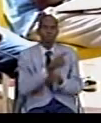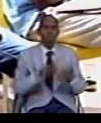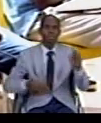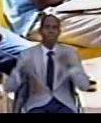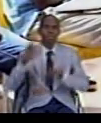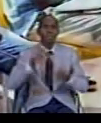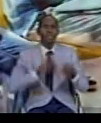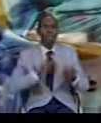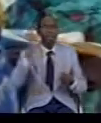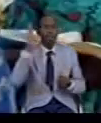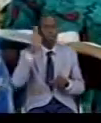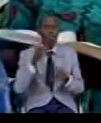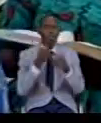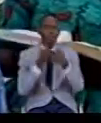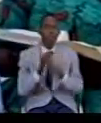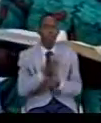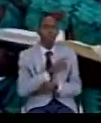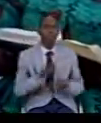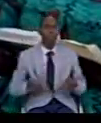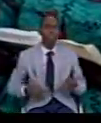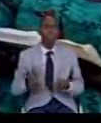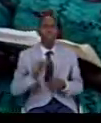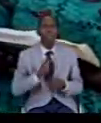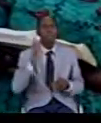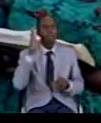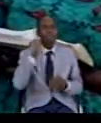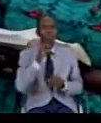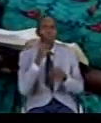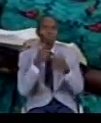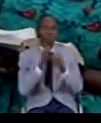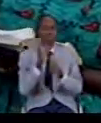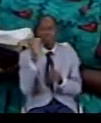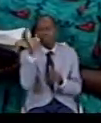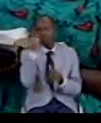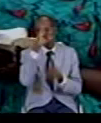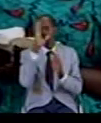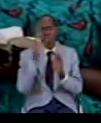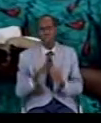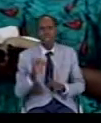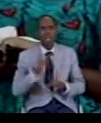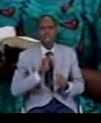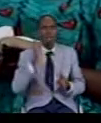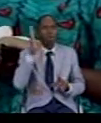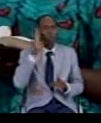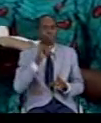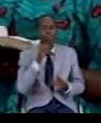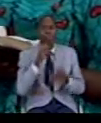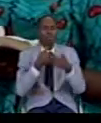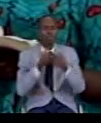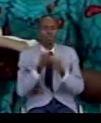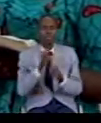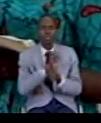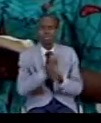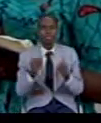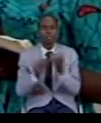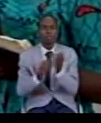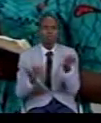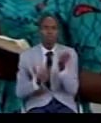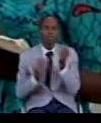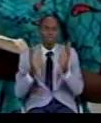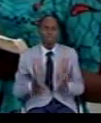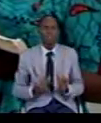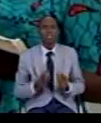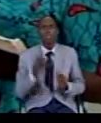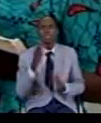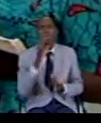the Lord. I will not follow a stranger. I will not follow a backslider. There are people who